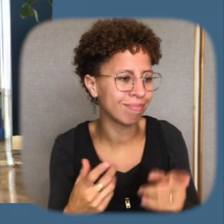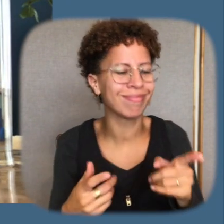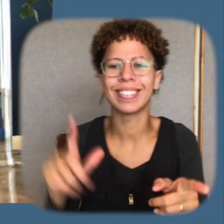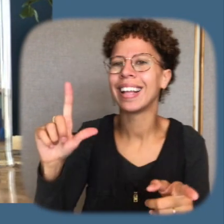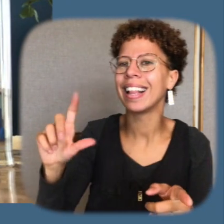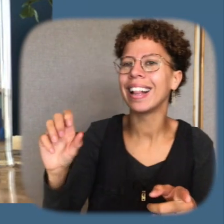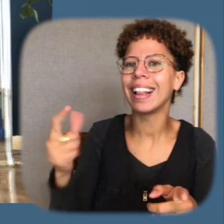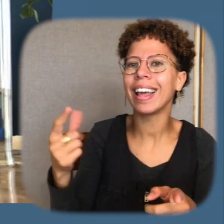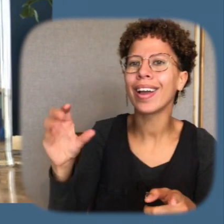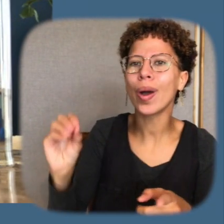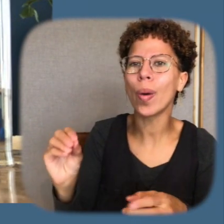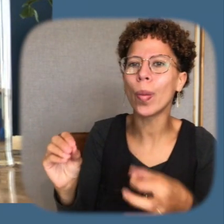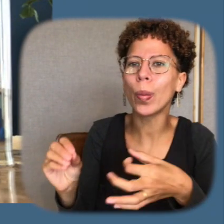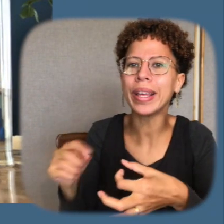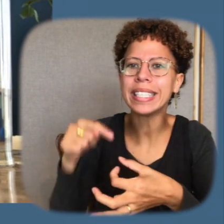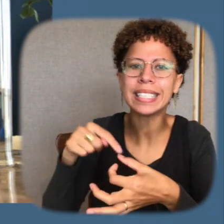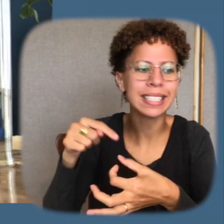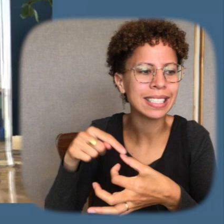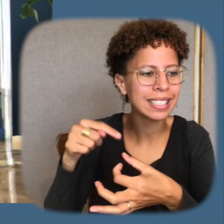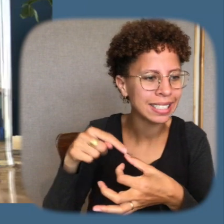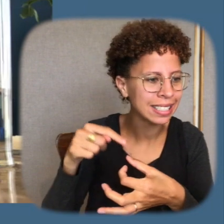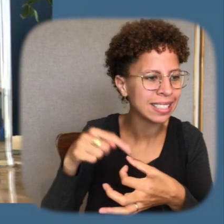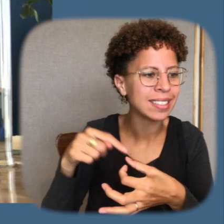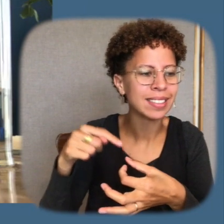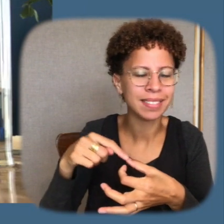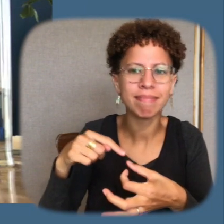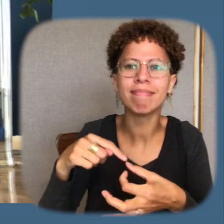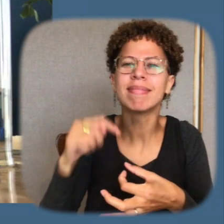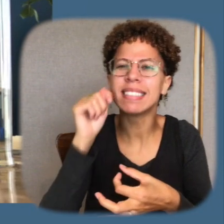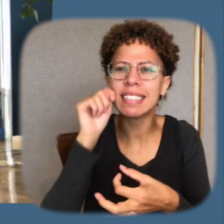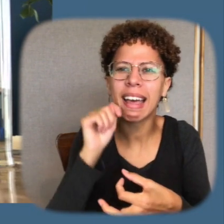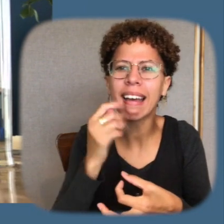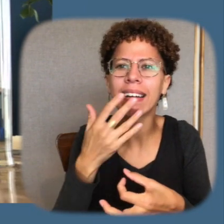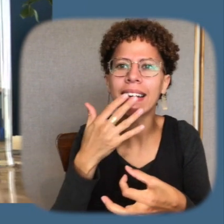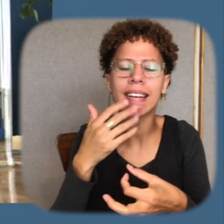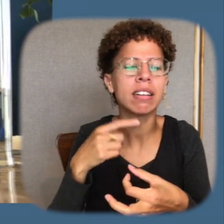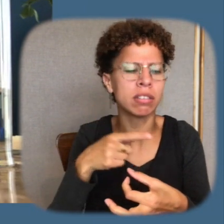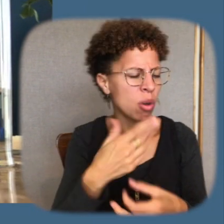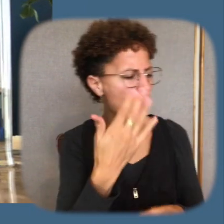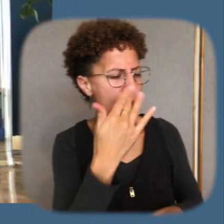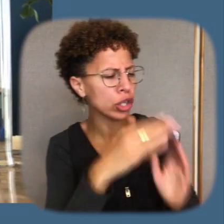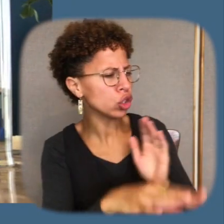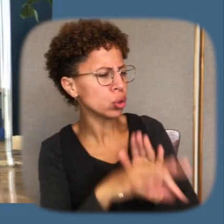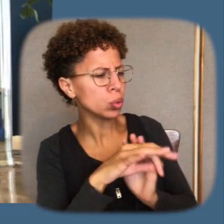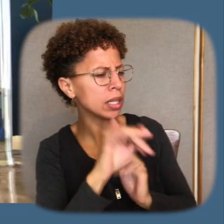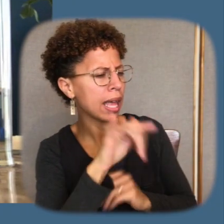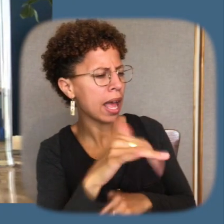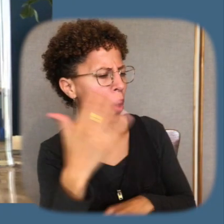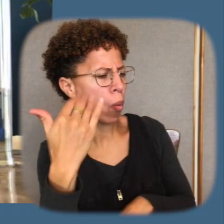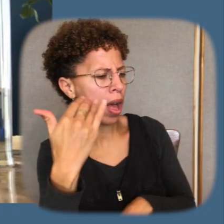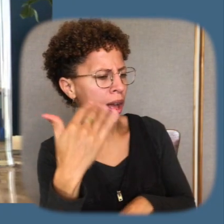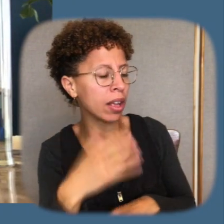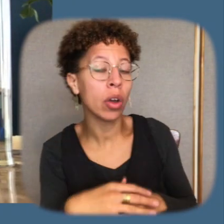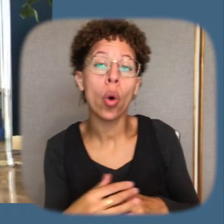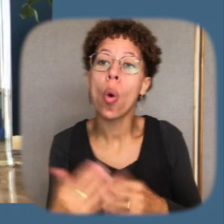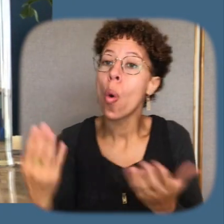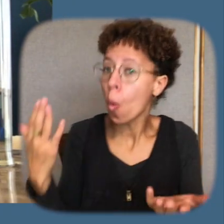Lego piece. Okay, will you show everyone your Lego? Why did you choose that type of Lego? Because it